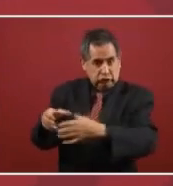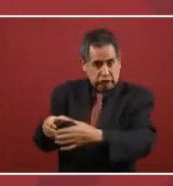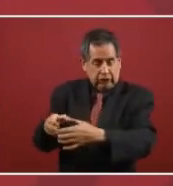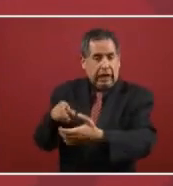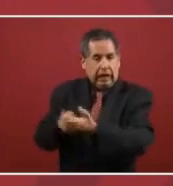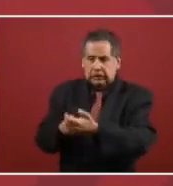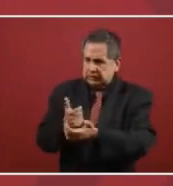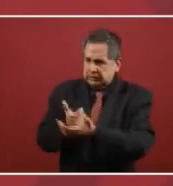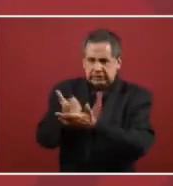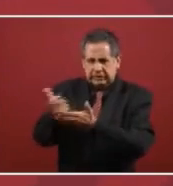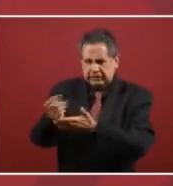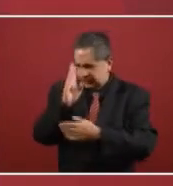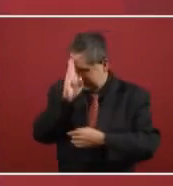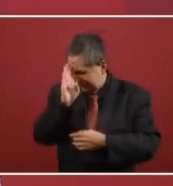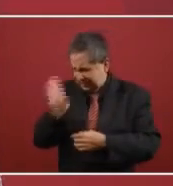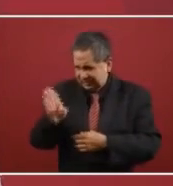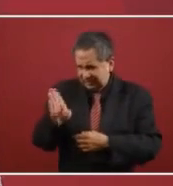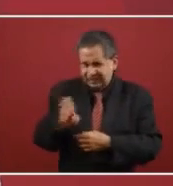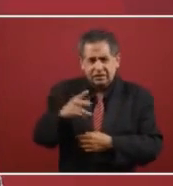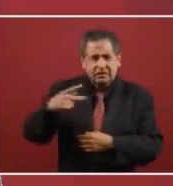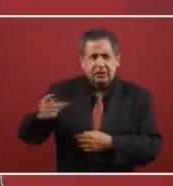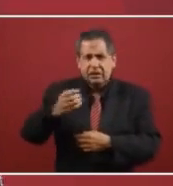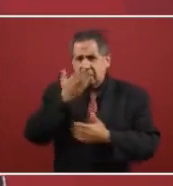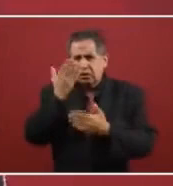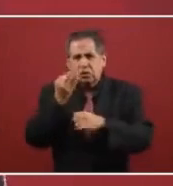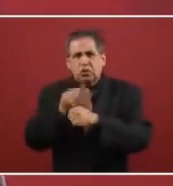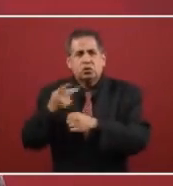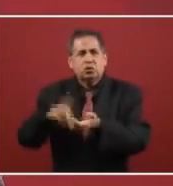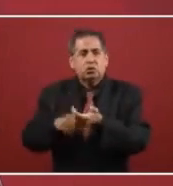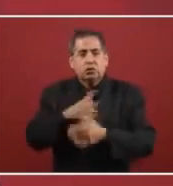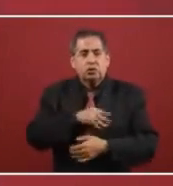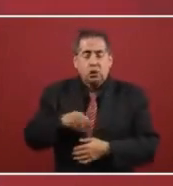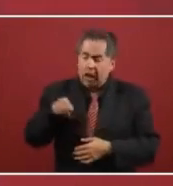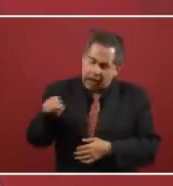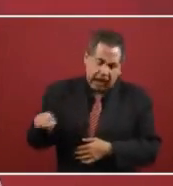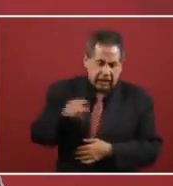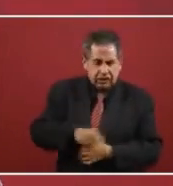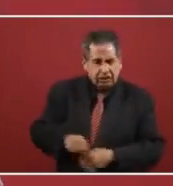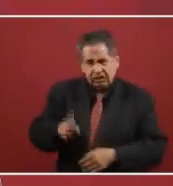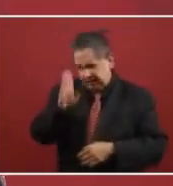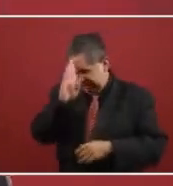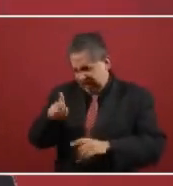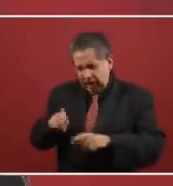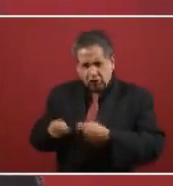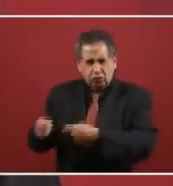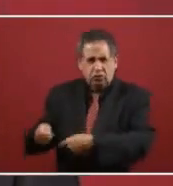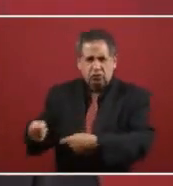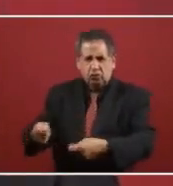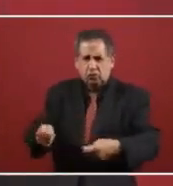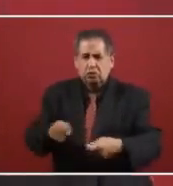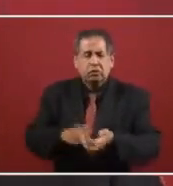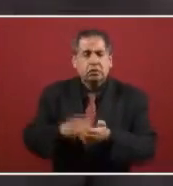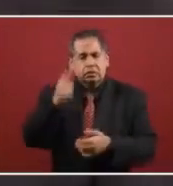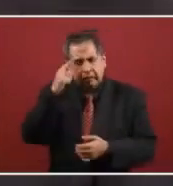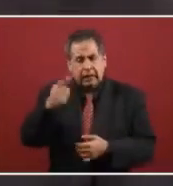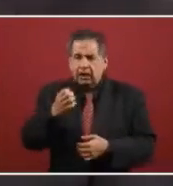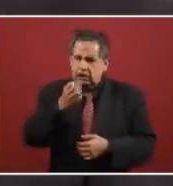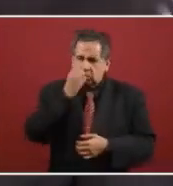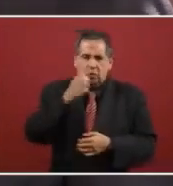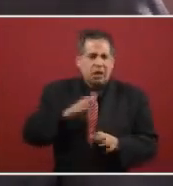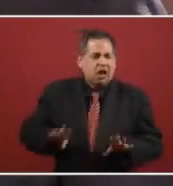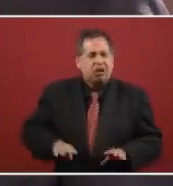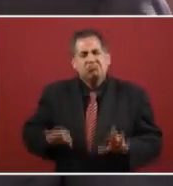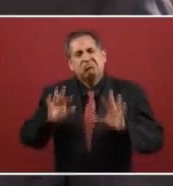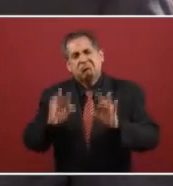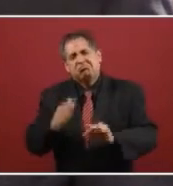and so where their own children are, so that they can manage the funds, so that the school